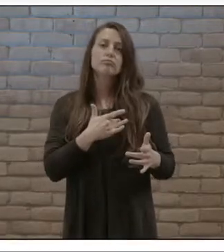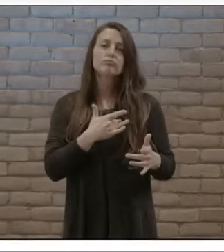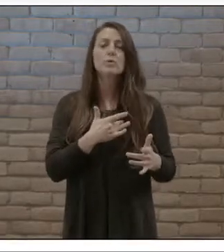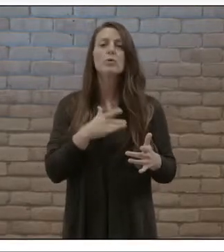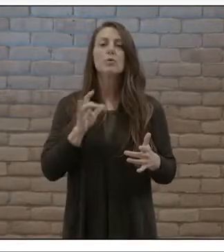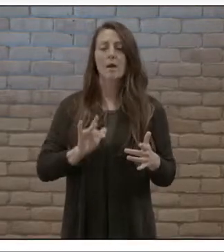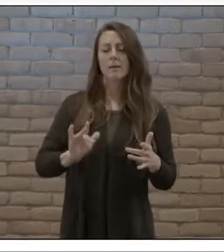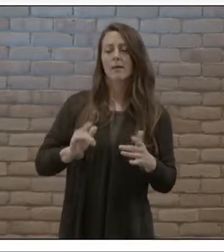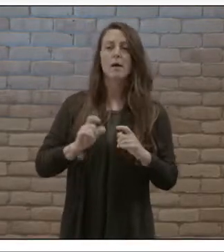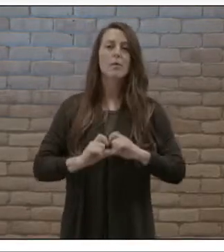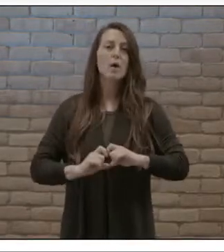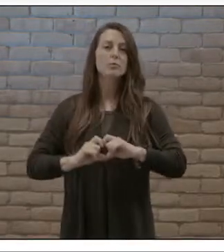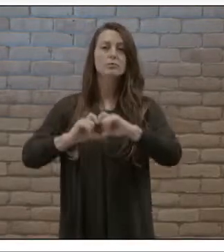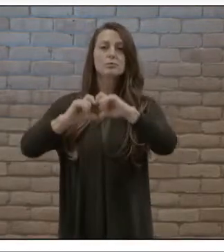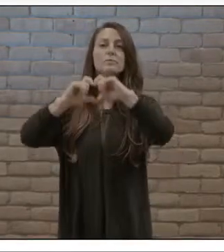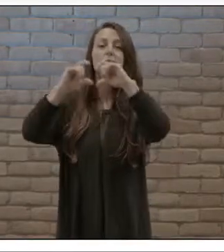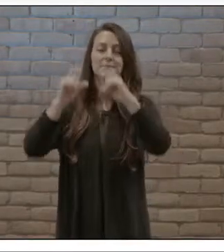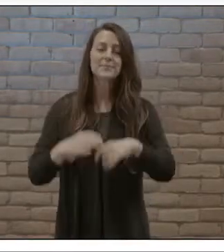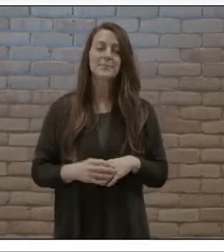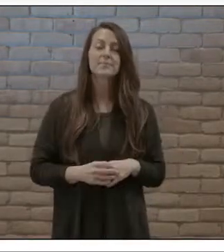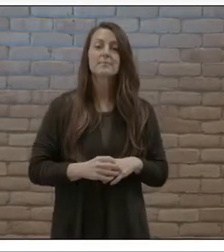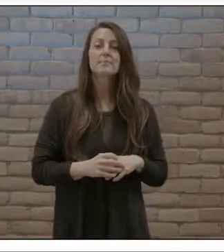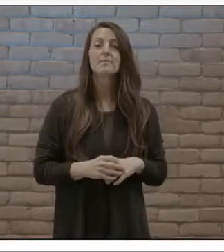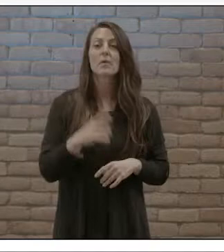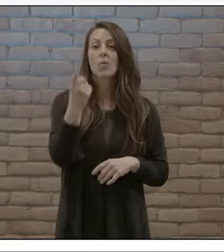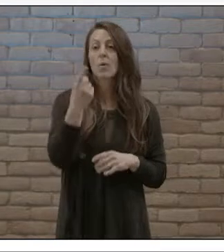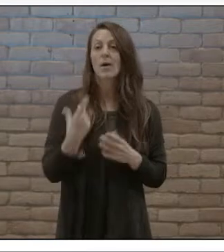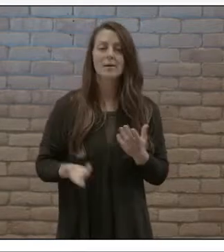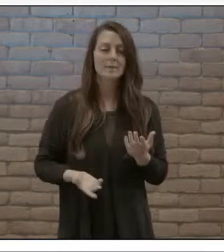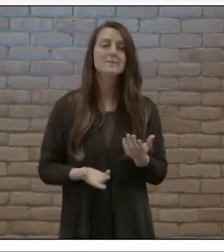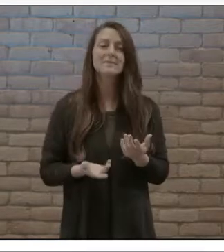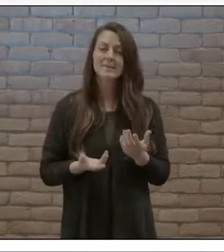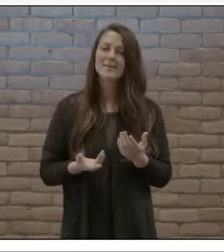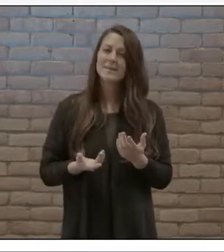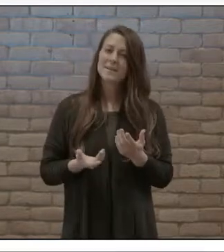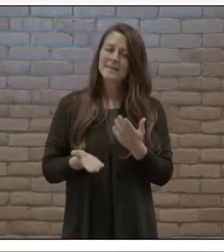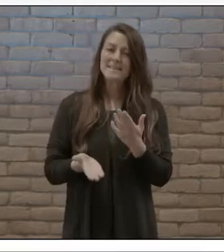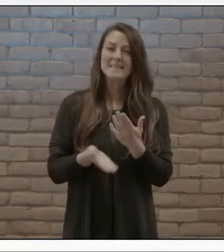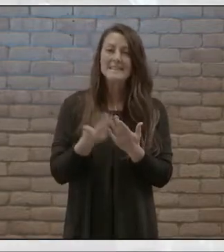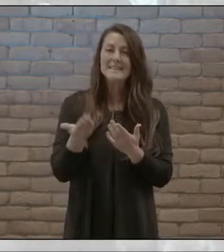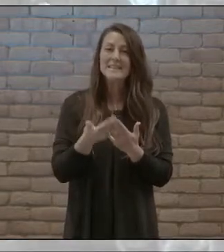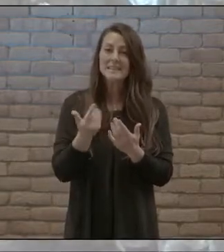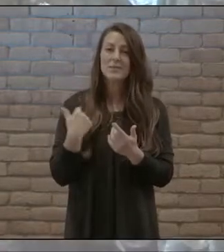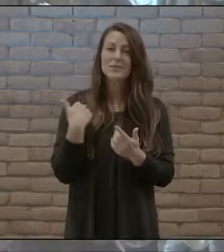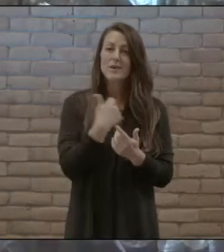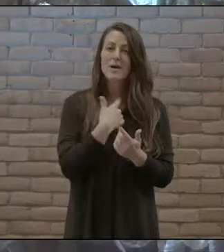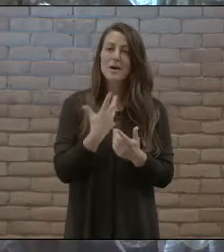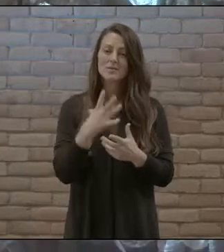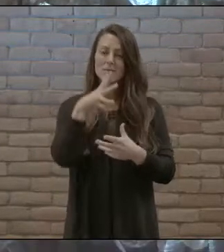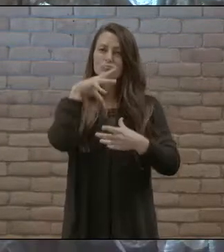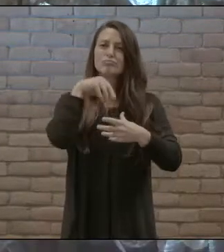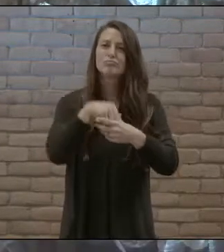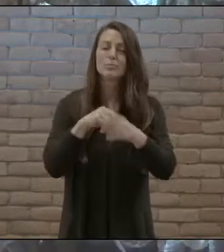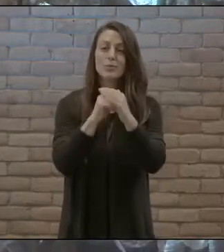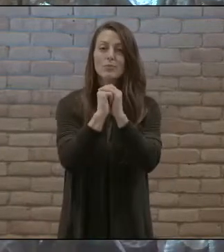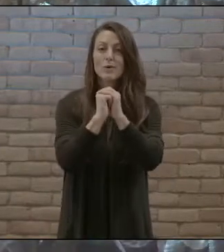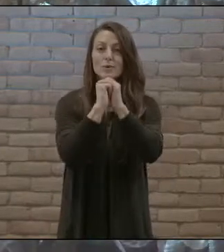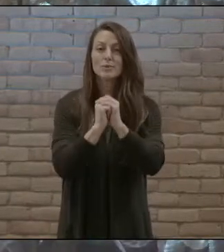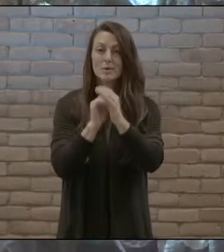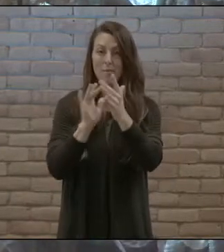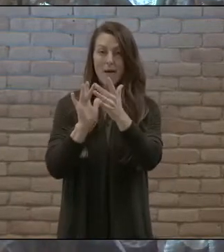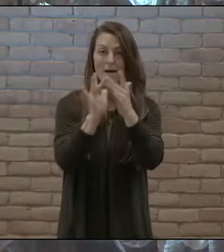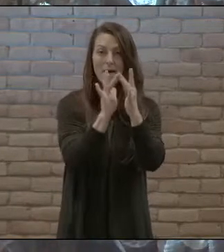way as well. And one of the ways that it can be easier for us to get into and engage in worship as we worship online